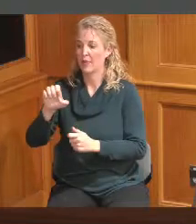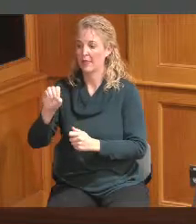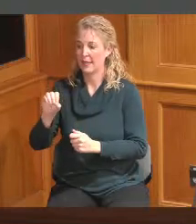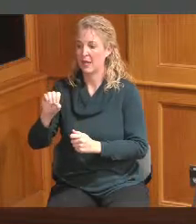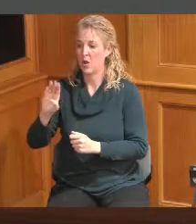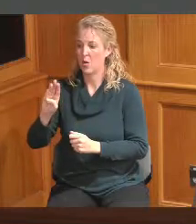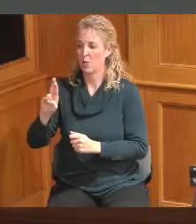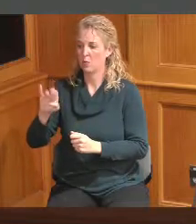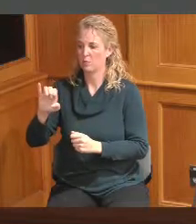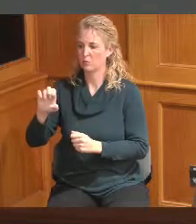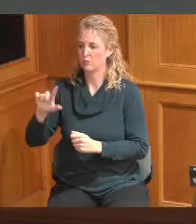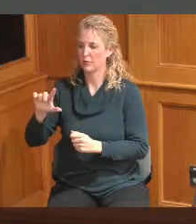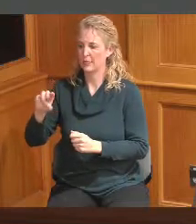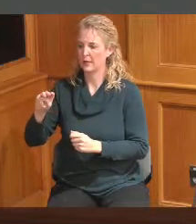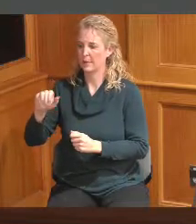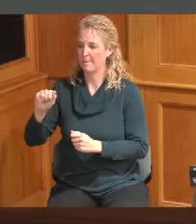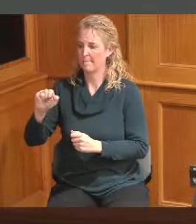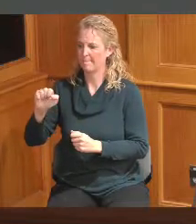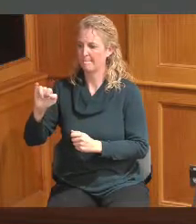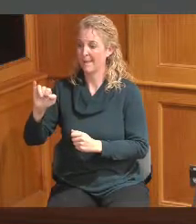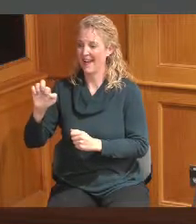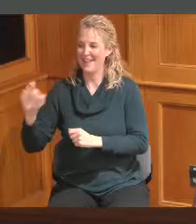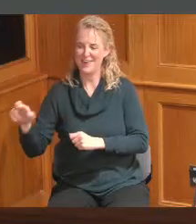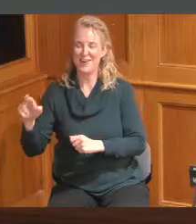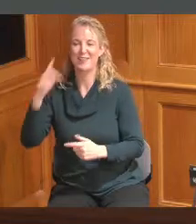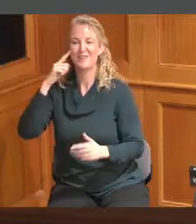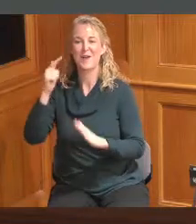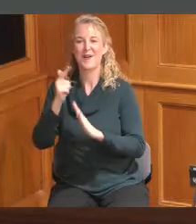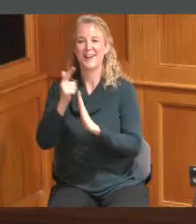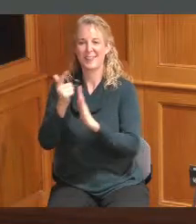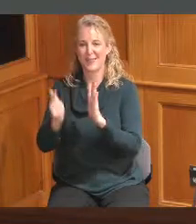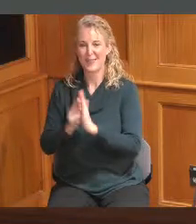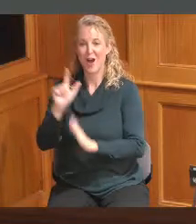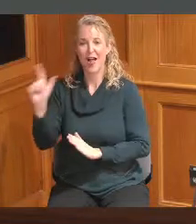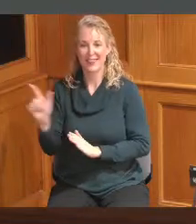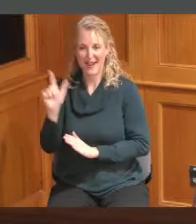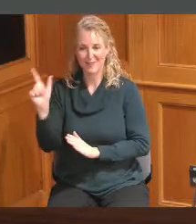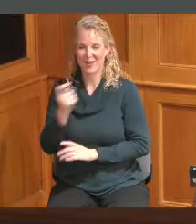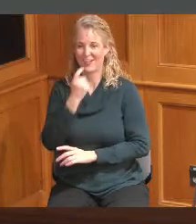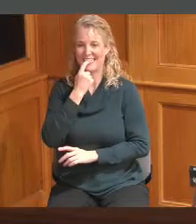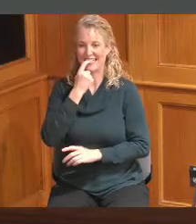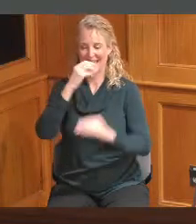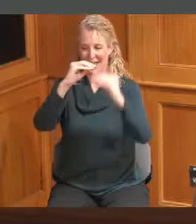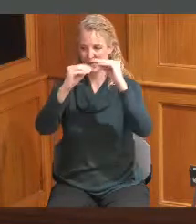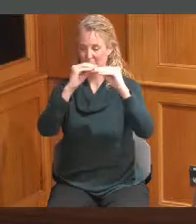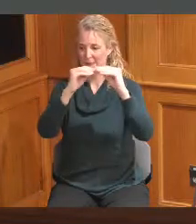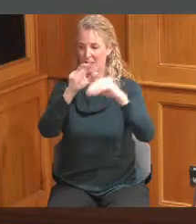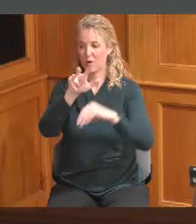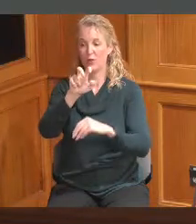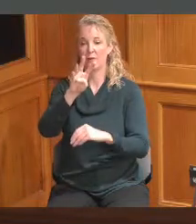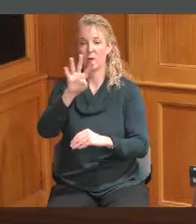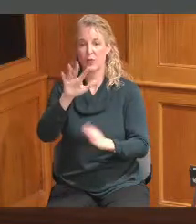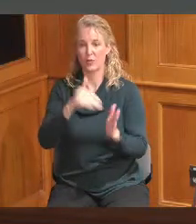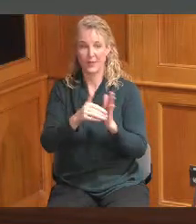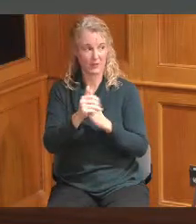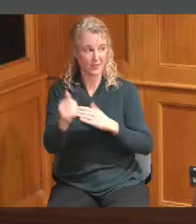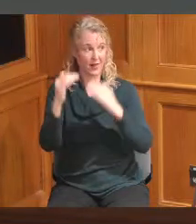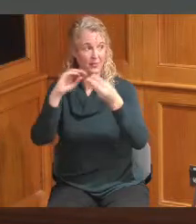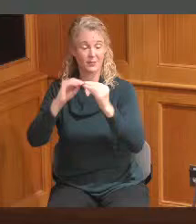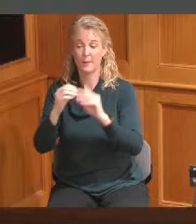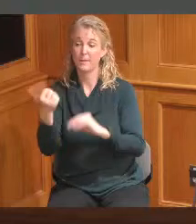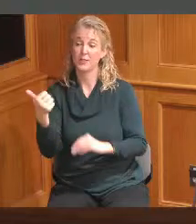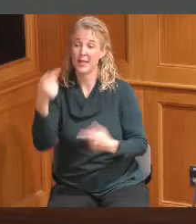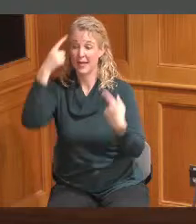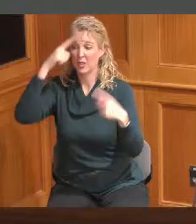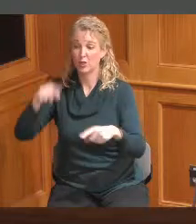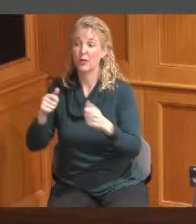Company for the law library stained glass repair, $343,000. Item 10 is an